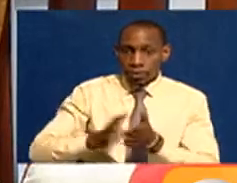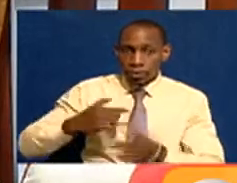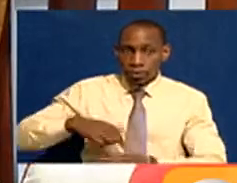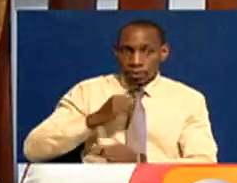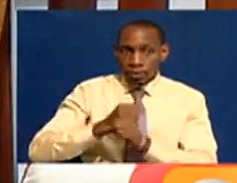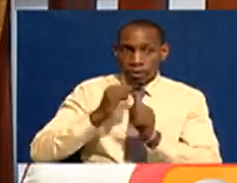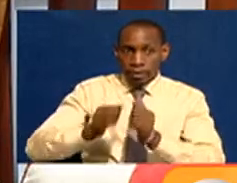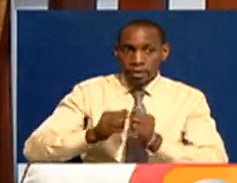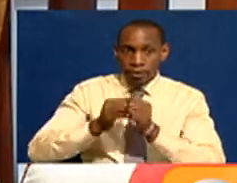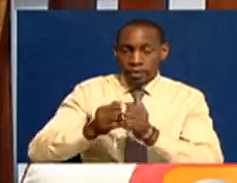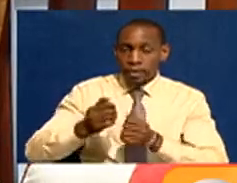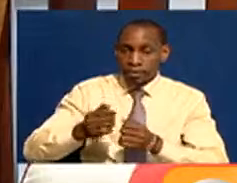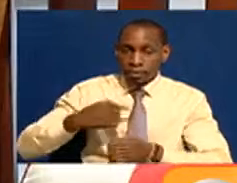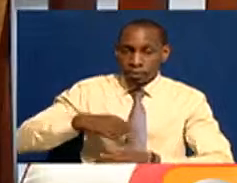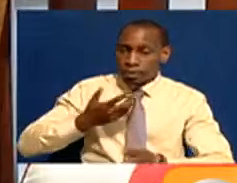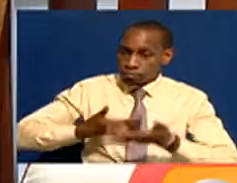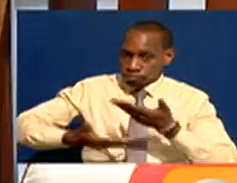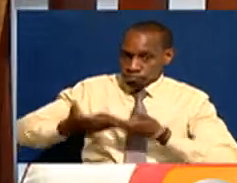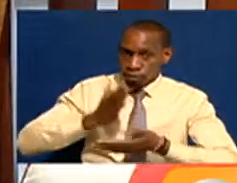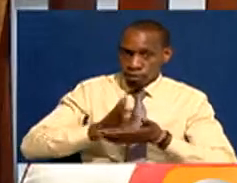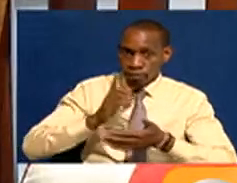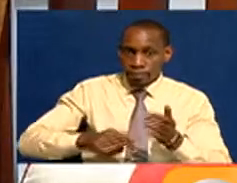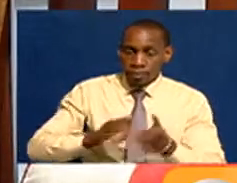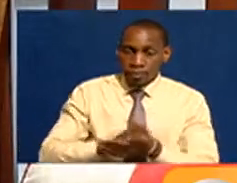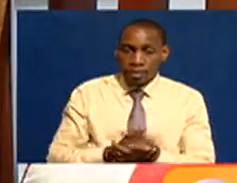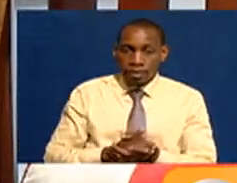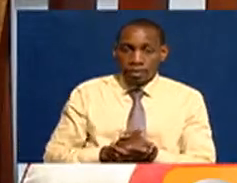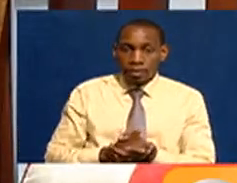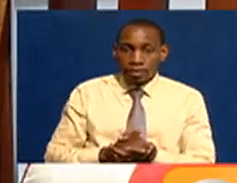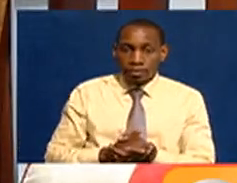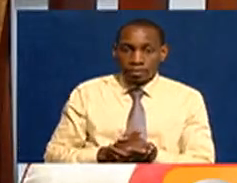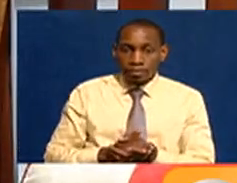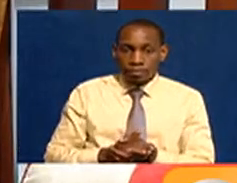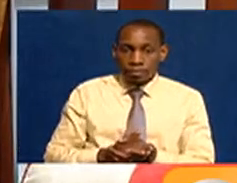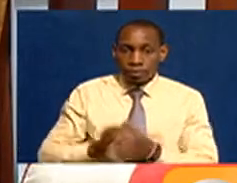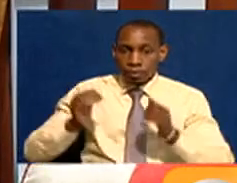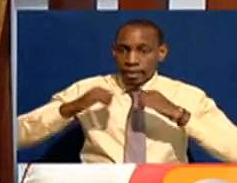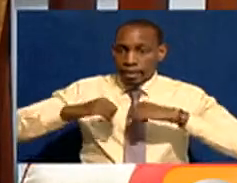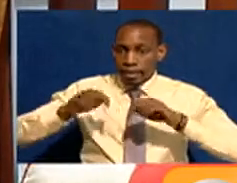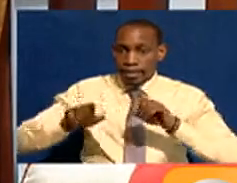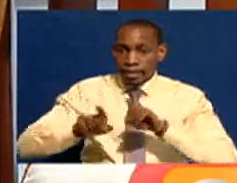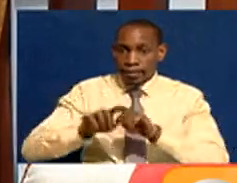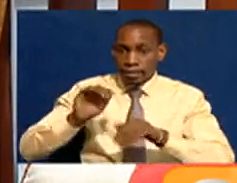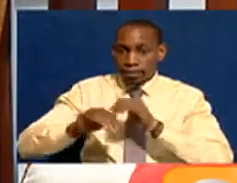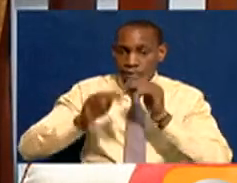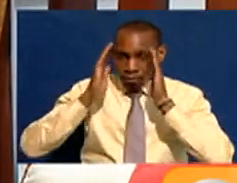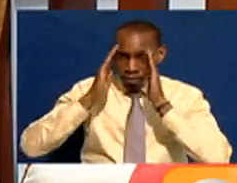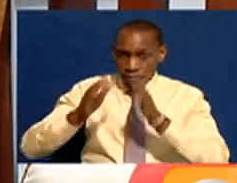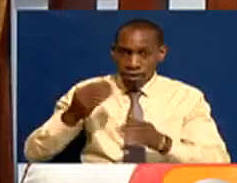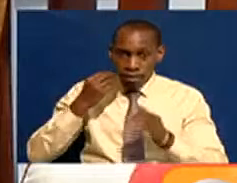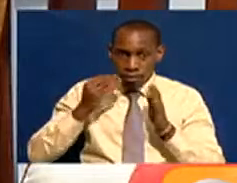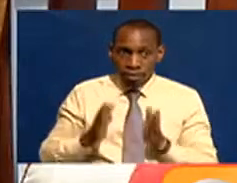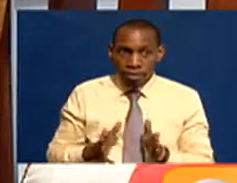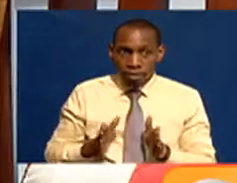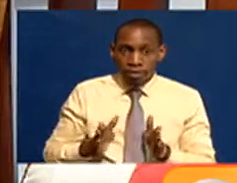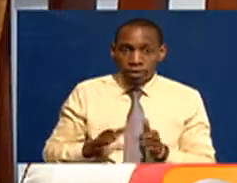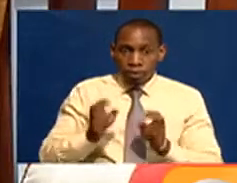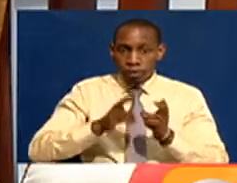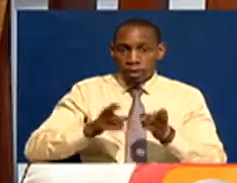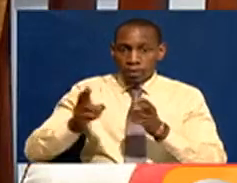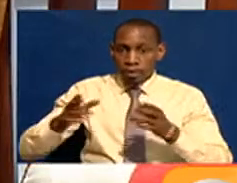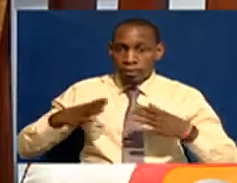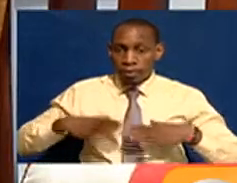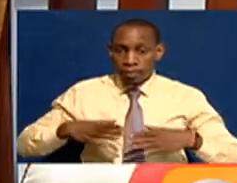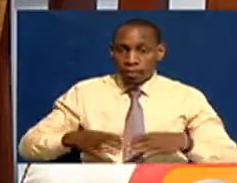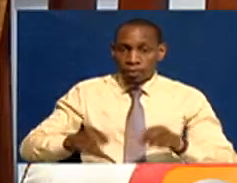collaborating, we are talking, to ensure that our language is the same and that we are all focusing on the patient or on Mwananchi in matters